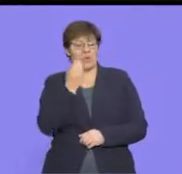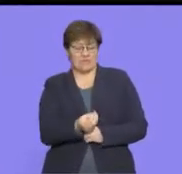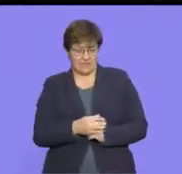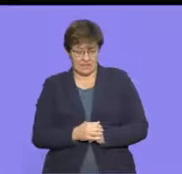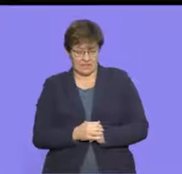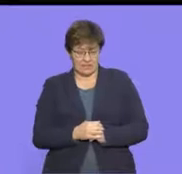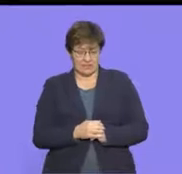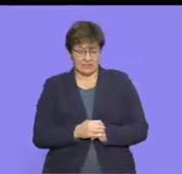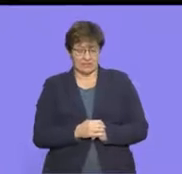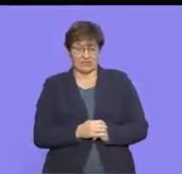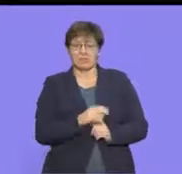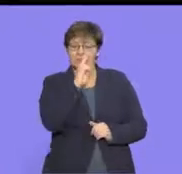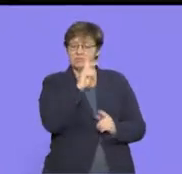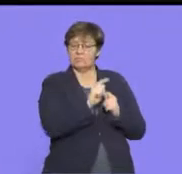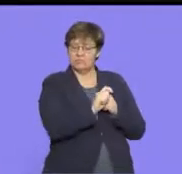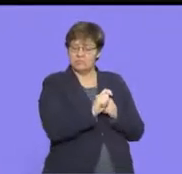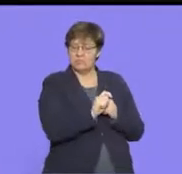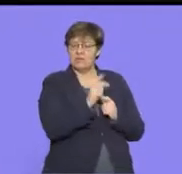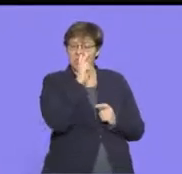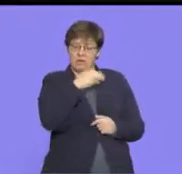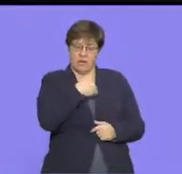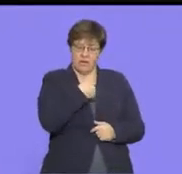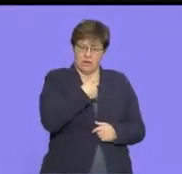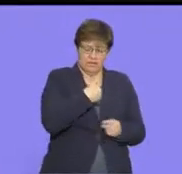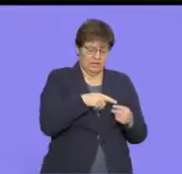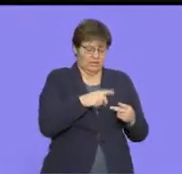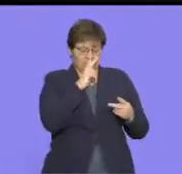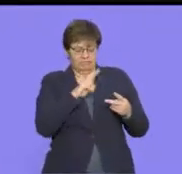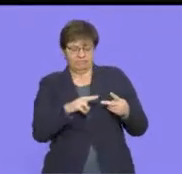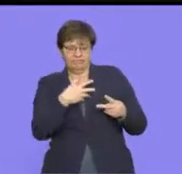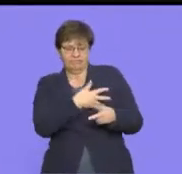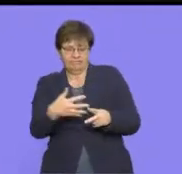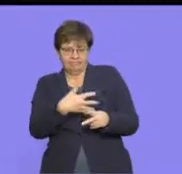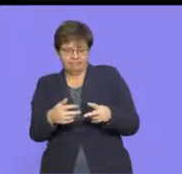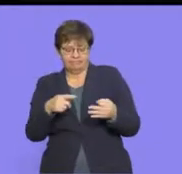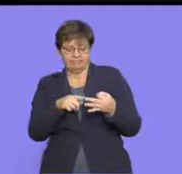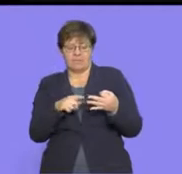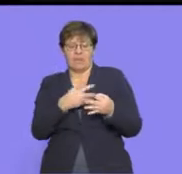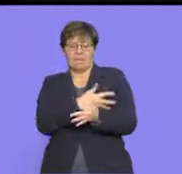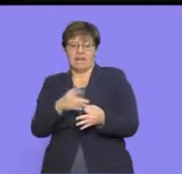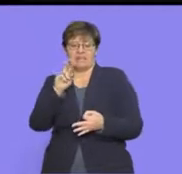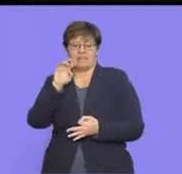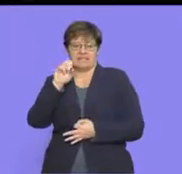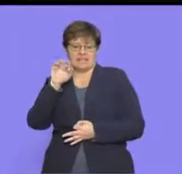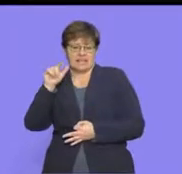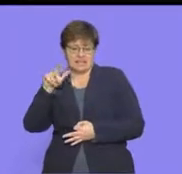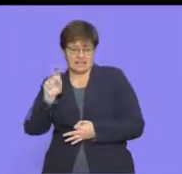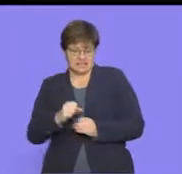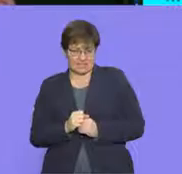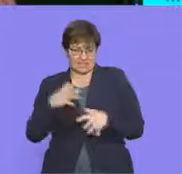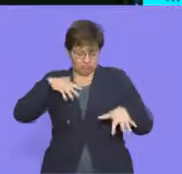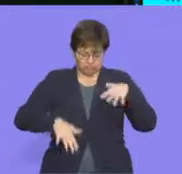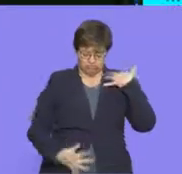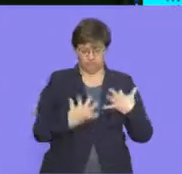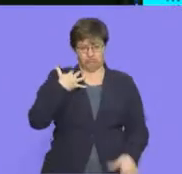the transport system, we're going to look at the heart, we're going to look at blood, and we're going to look at blood vessels. They're going